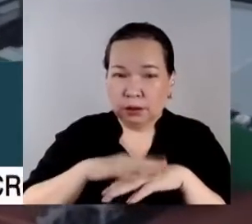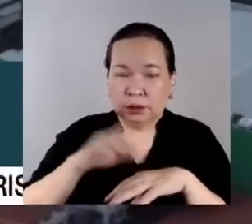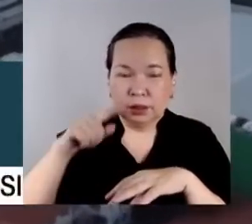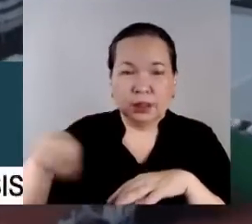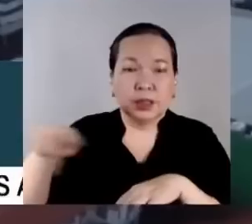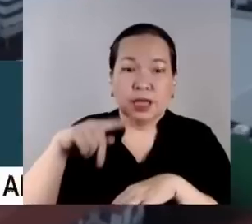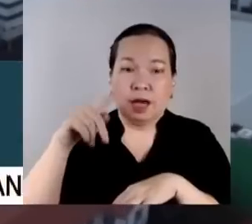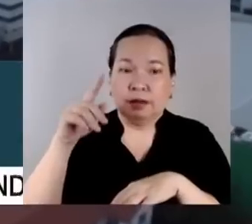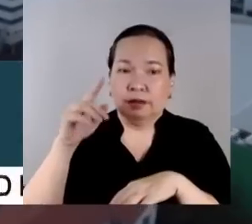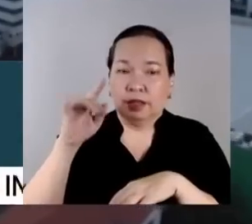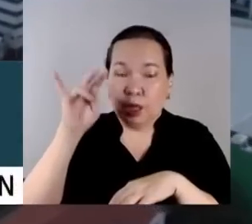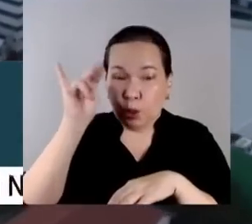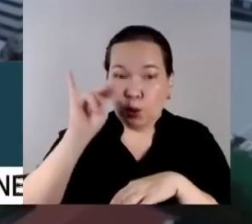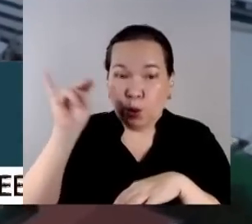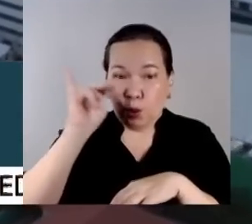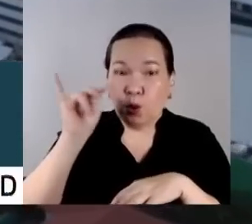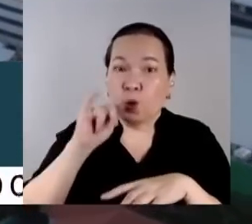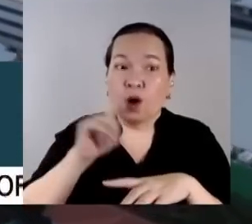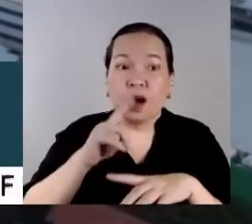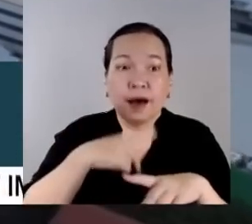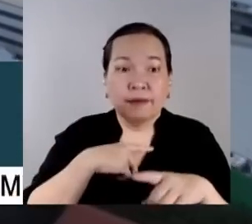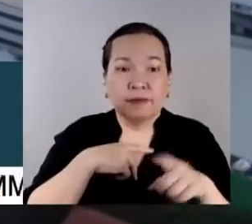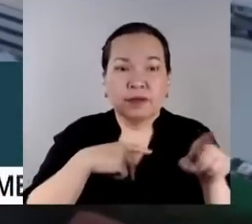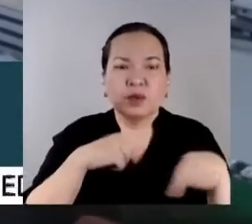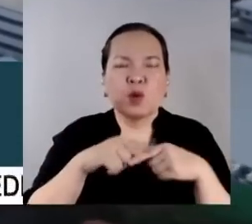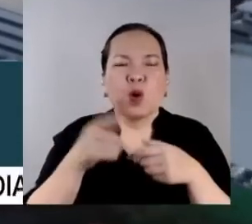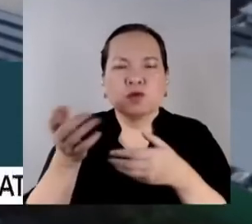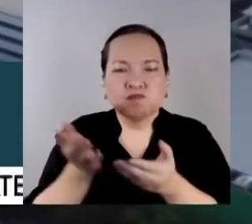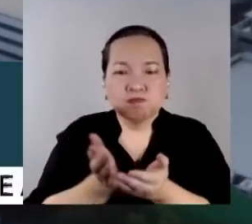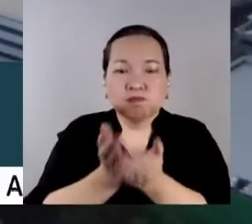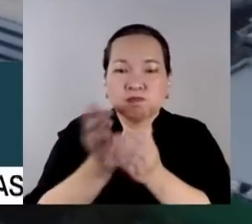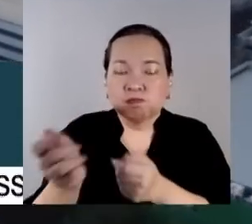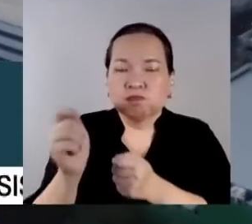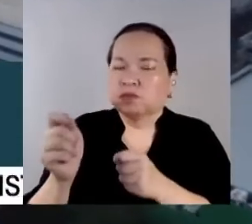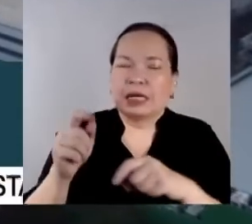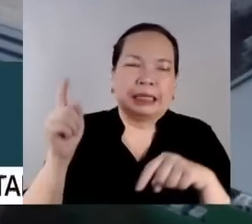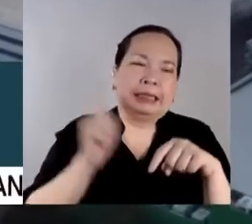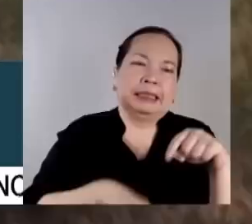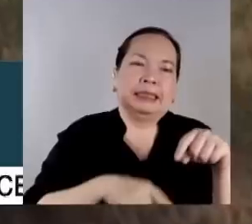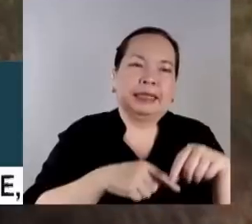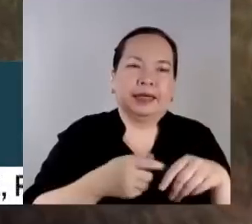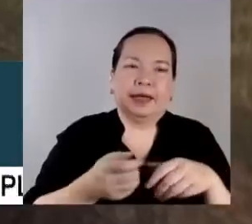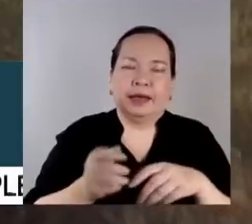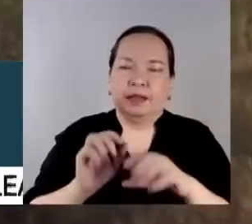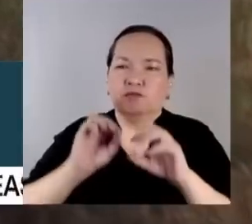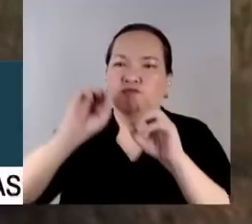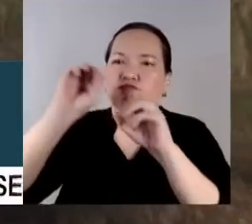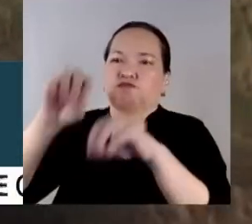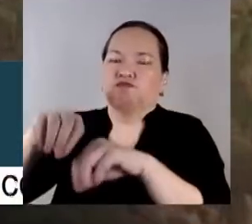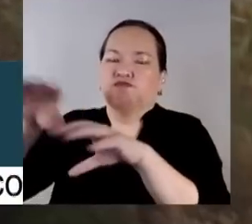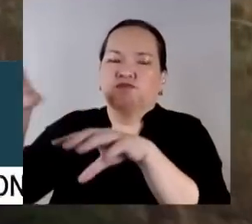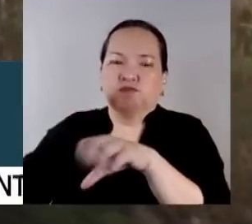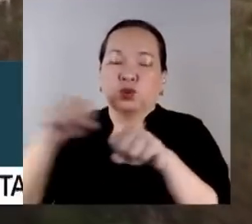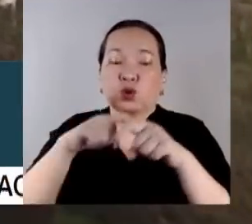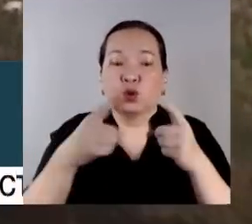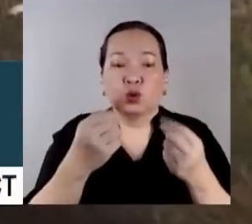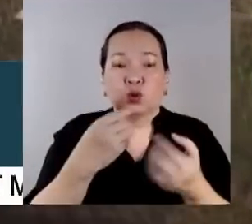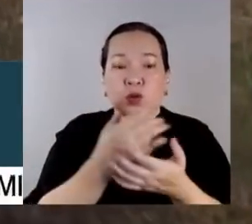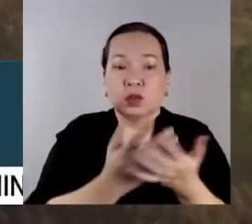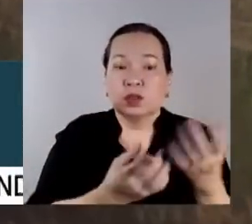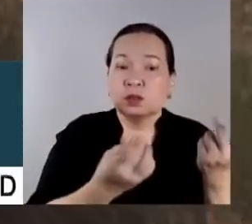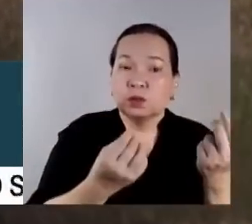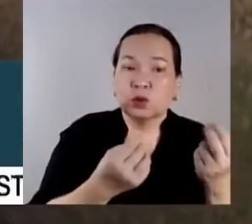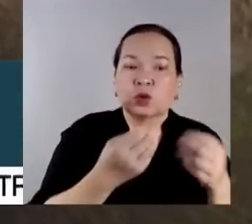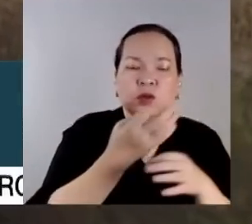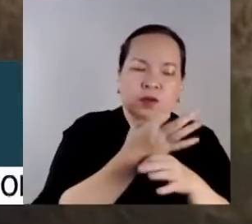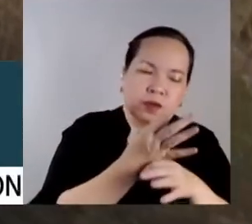most affected so far are the fishermen who haven't been allowed to sail. This is why some of them have opted to use this time to repair their boats